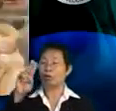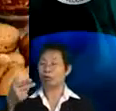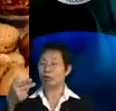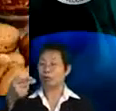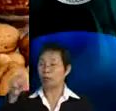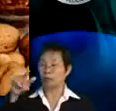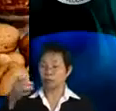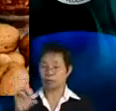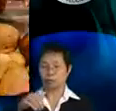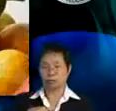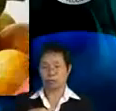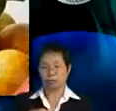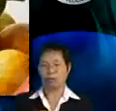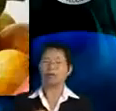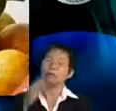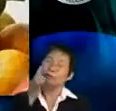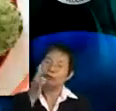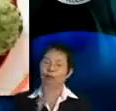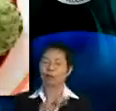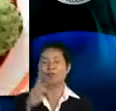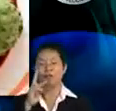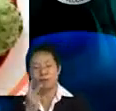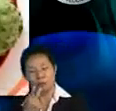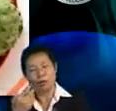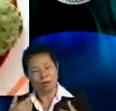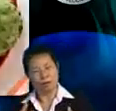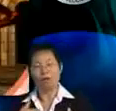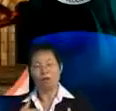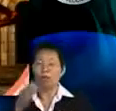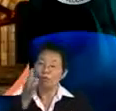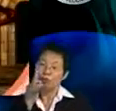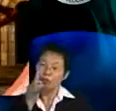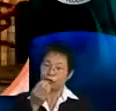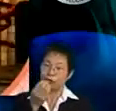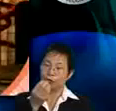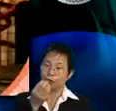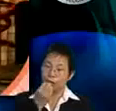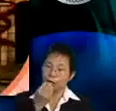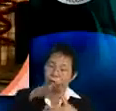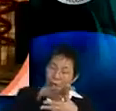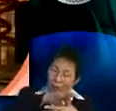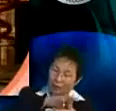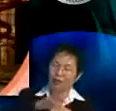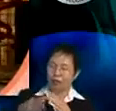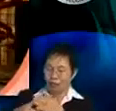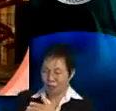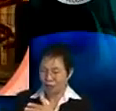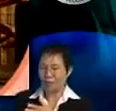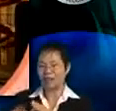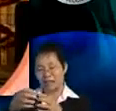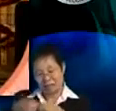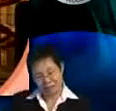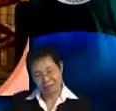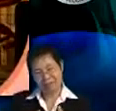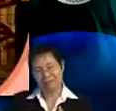found in nuts and fruits and vegetables. Foods such as meat, fish,